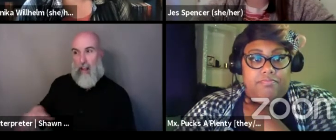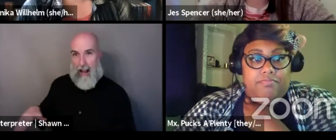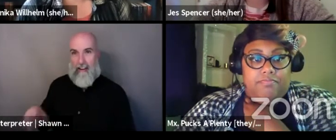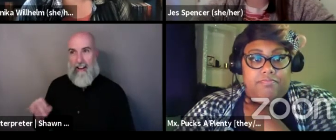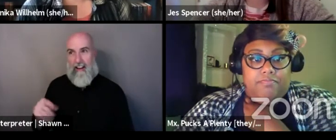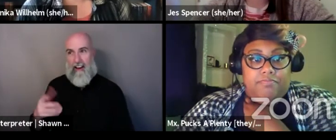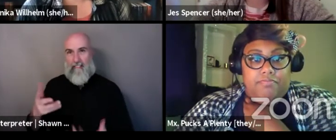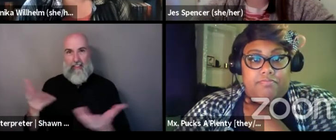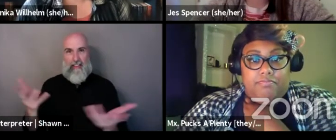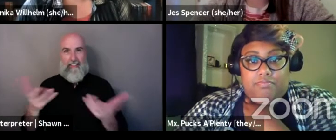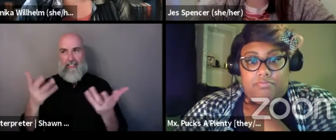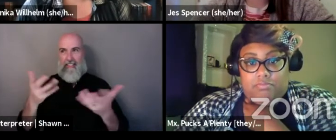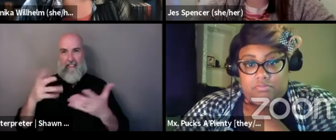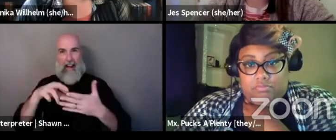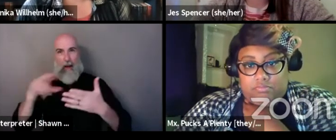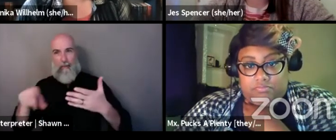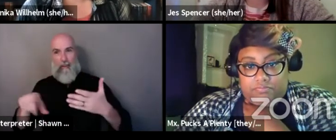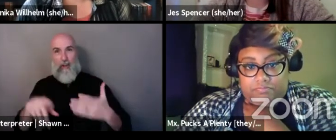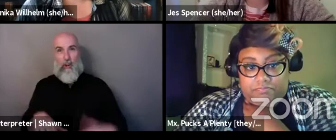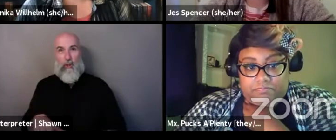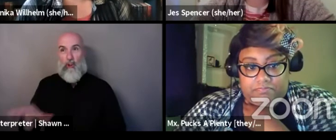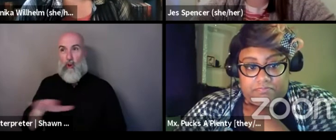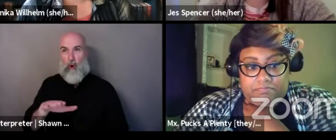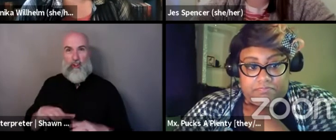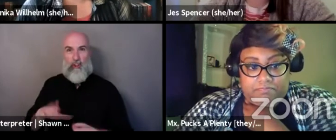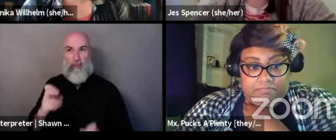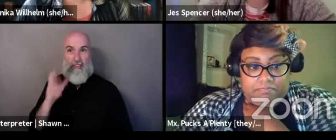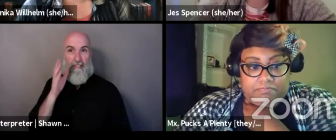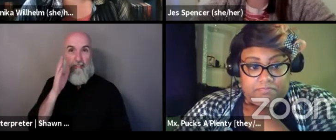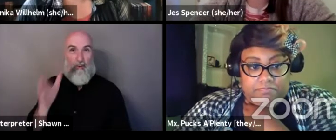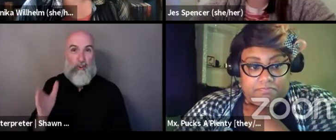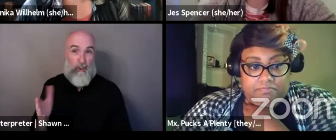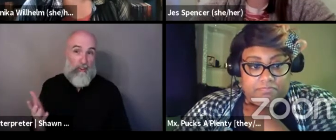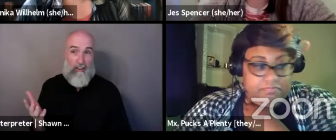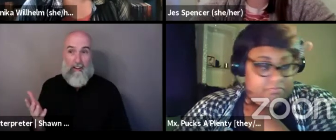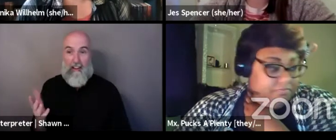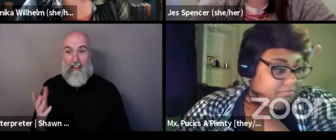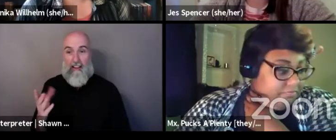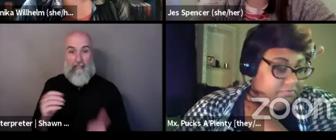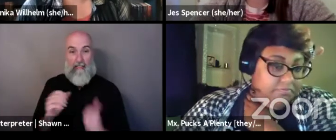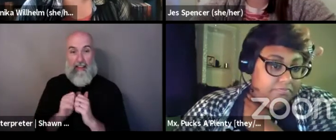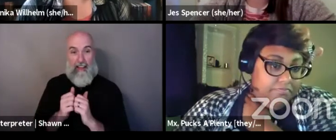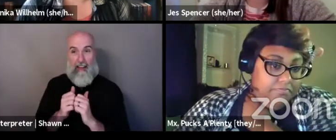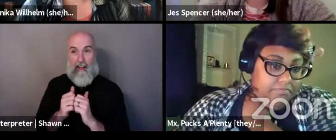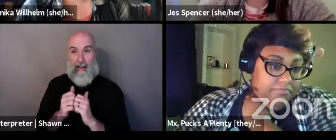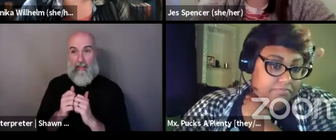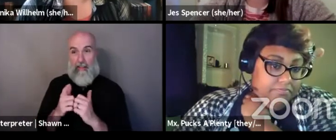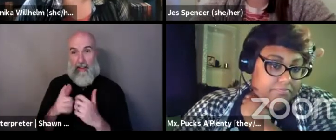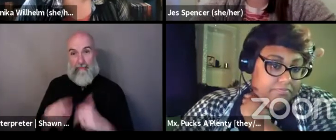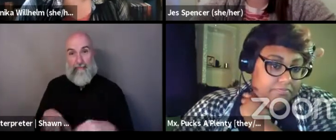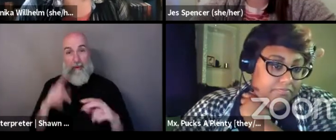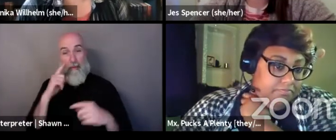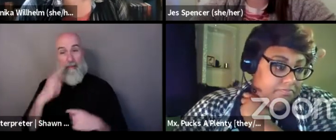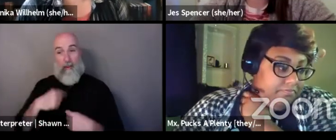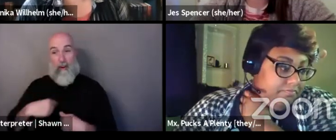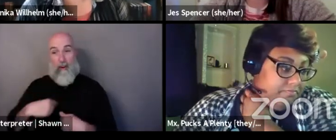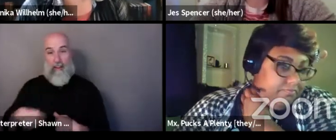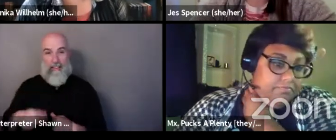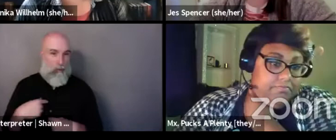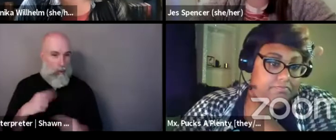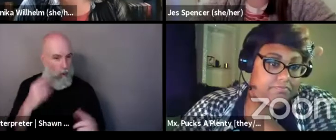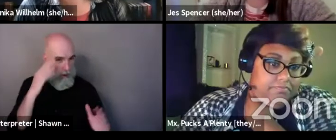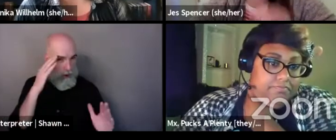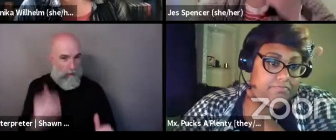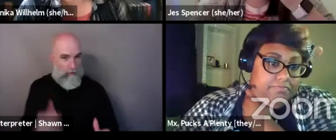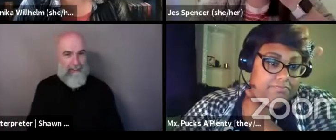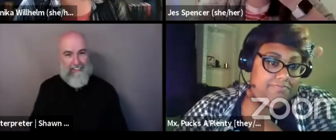Like I am your children's future, pretty much, of like how they, you know, did. But for us, it was very... We could only hope.